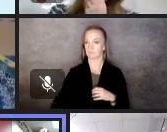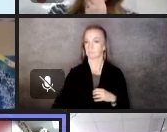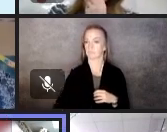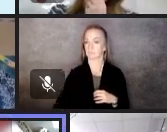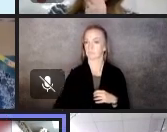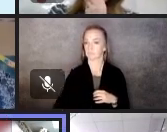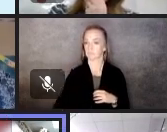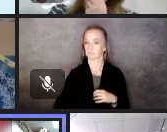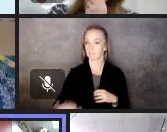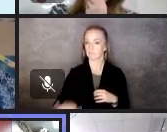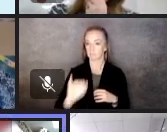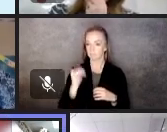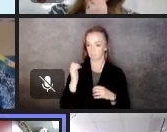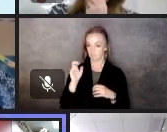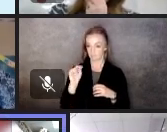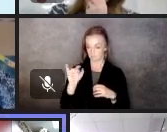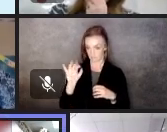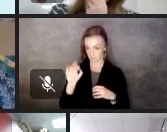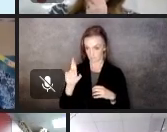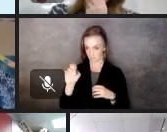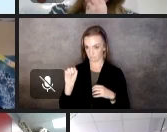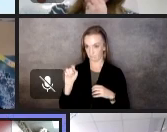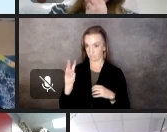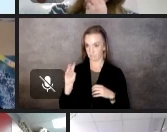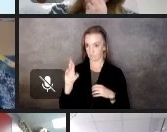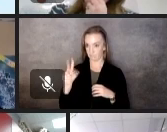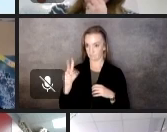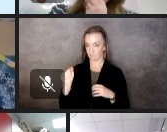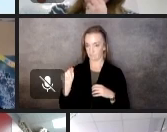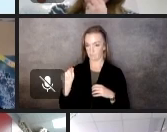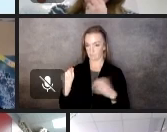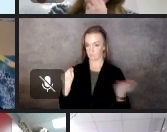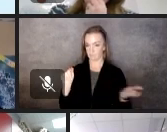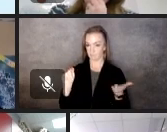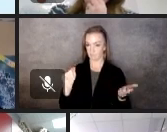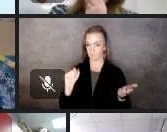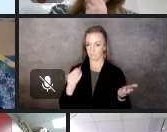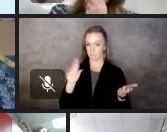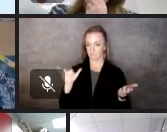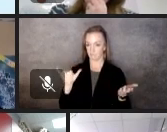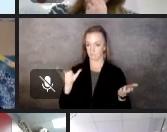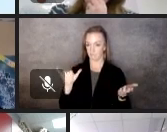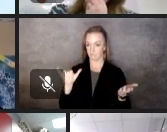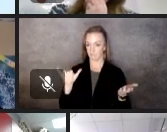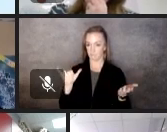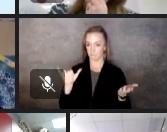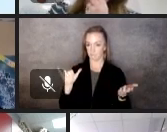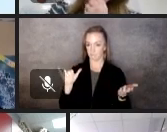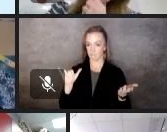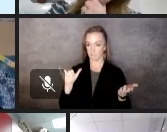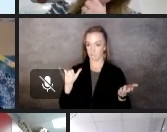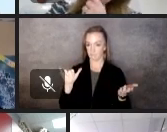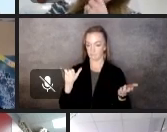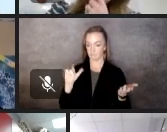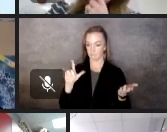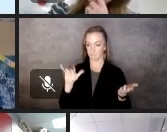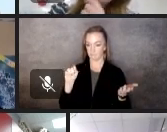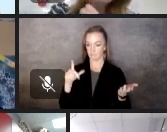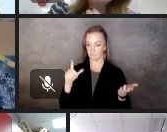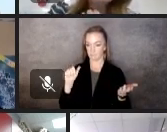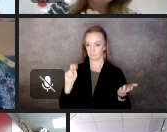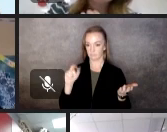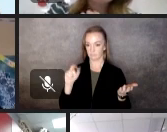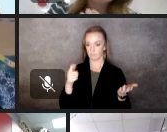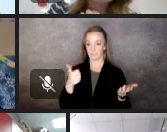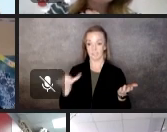Jennifer Stewart. Here. And Amy Lee Skang. Here. Okay, is there anybody's name I did